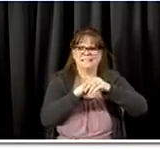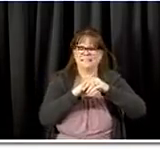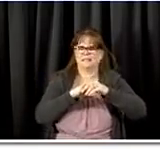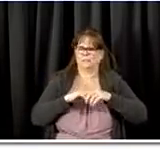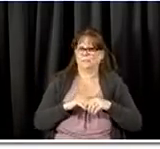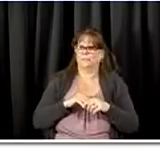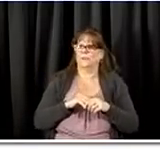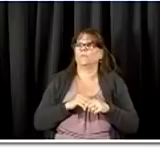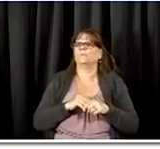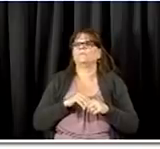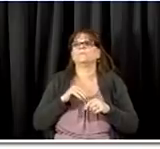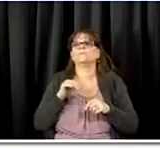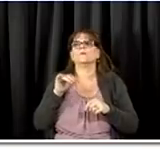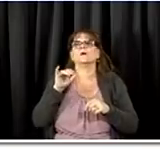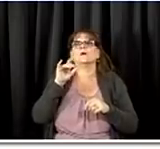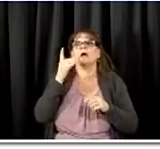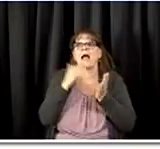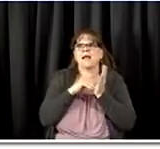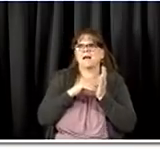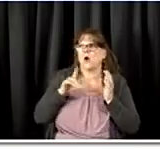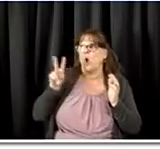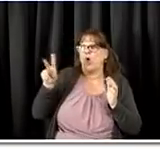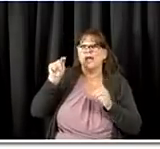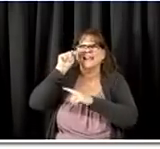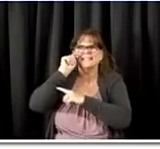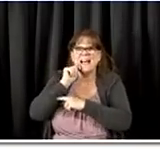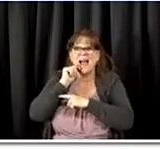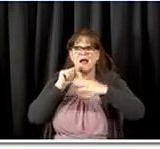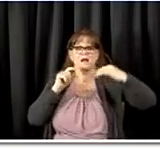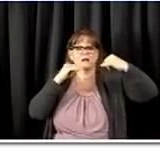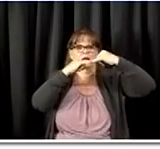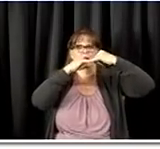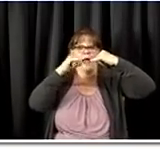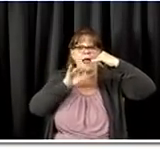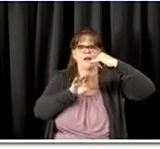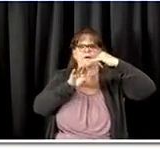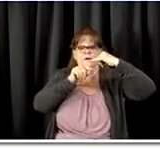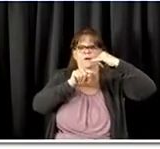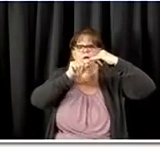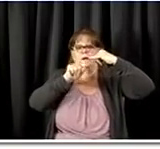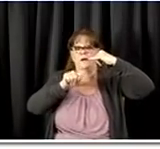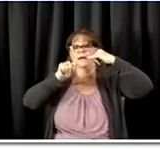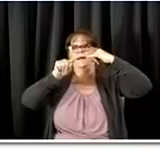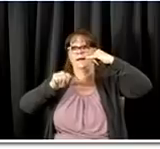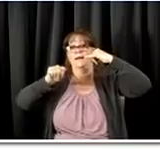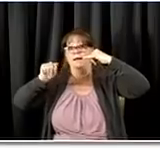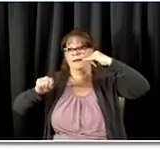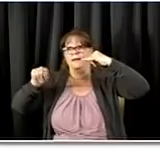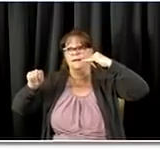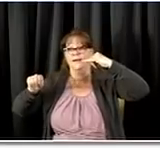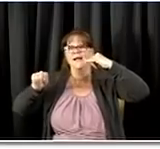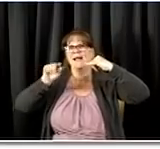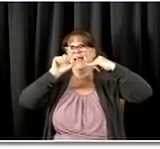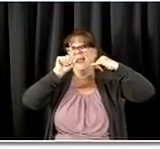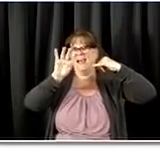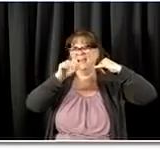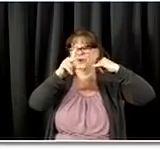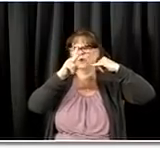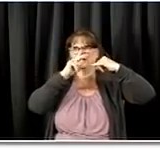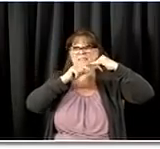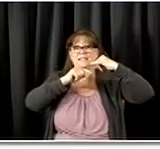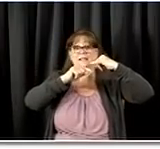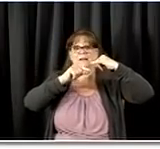line, we do stay below that maximum surge capacity in the state, but if we see transmission control decrease,